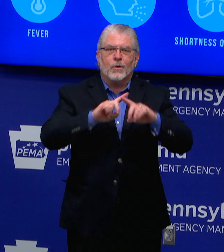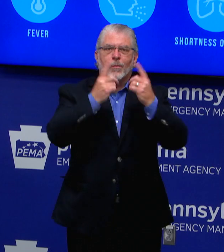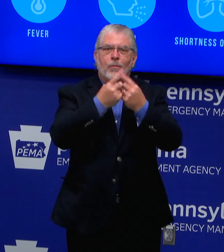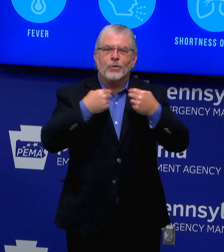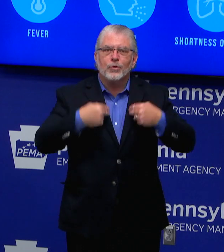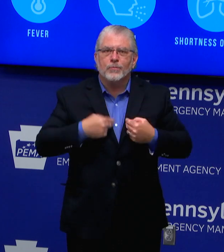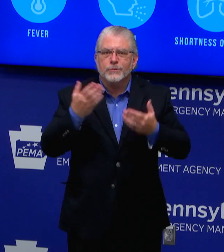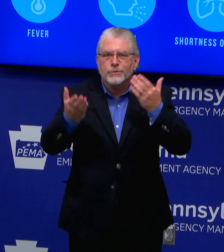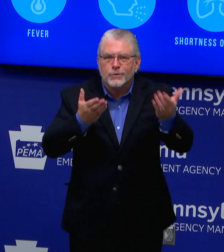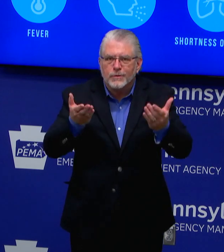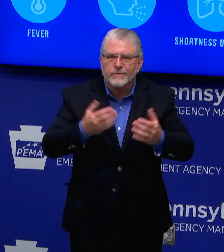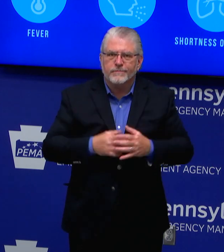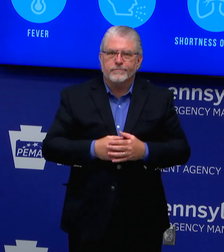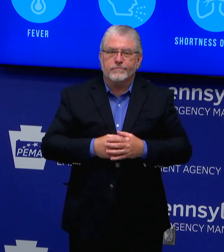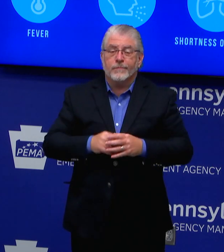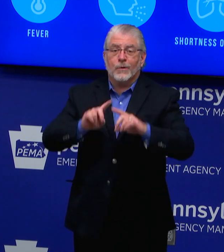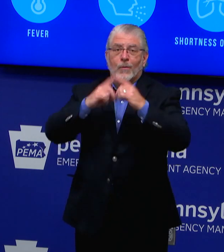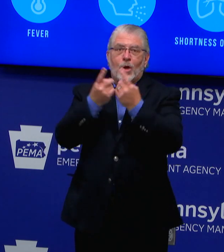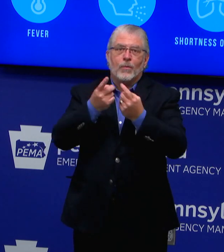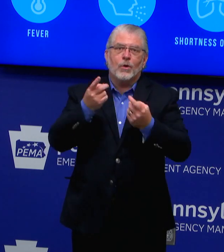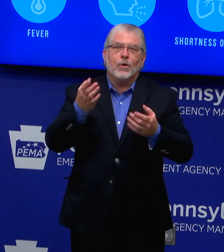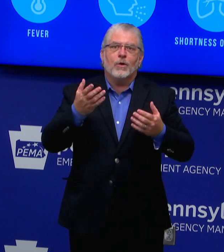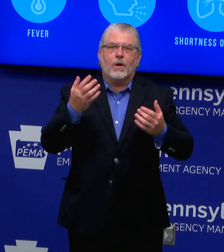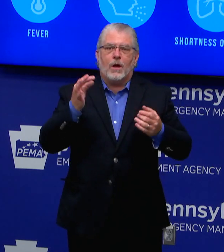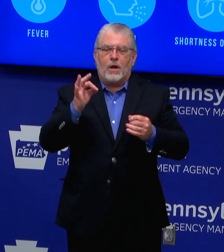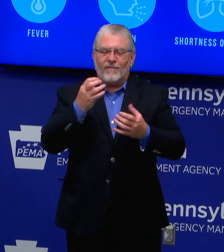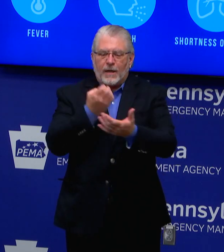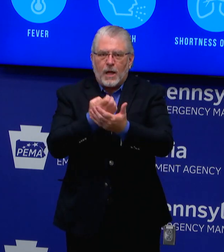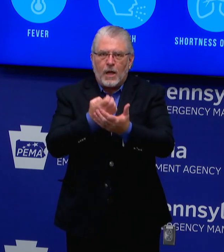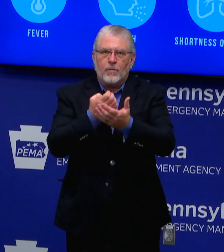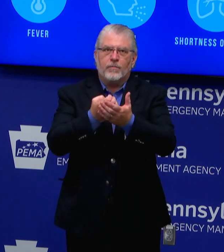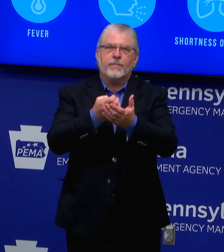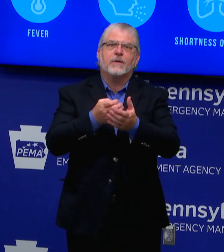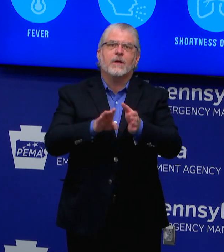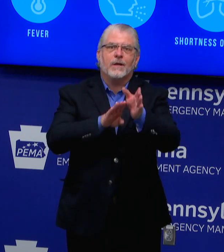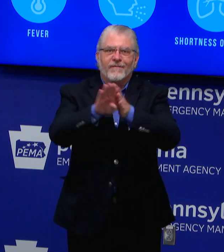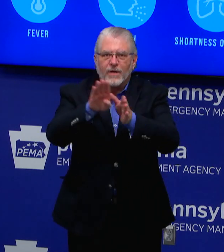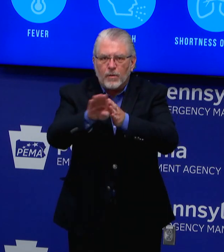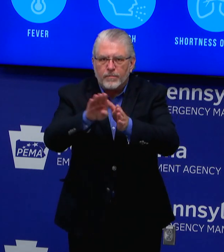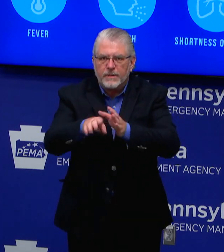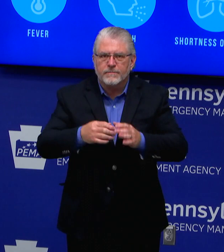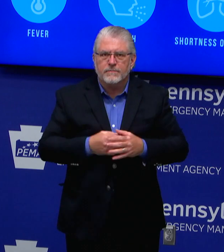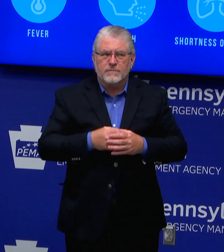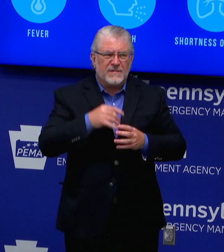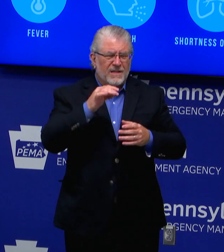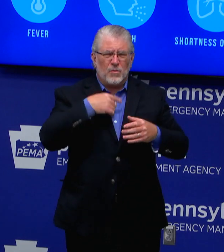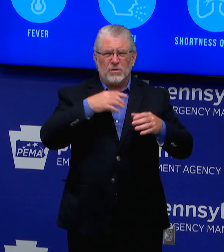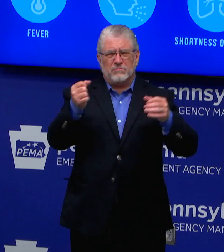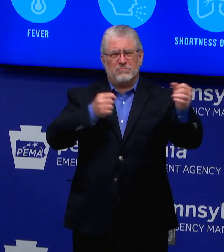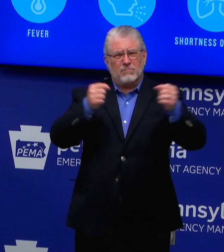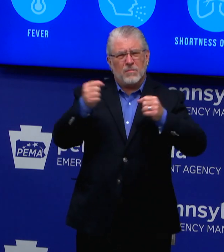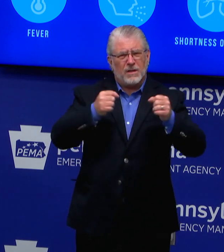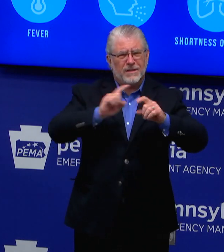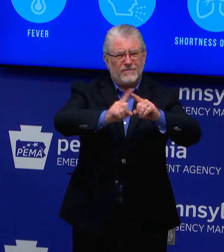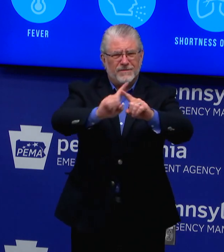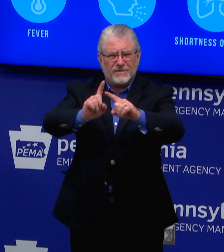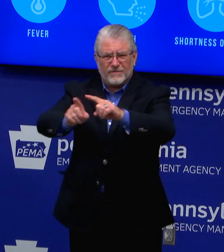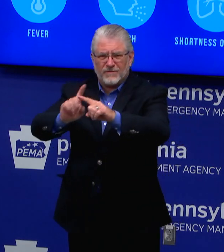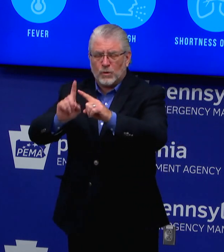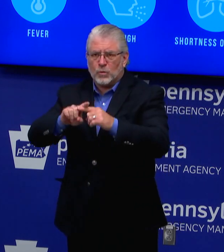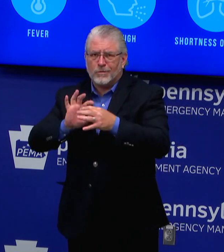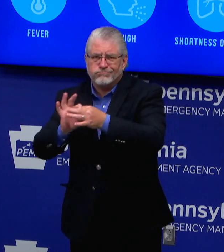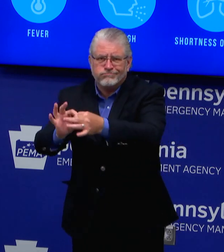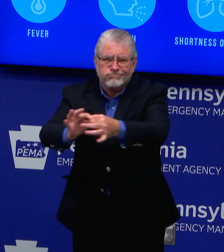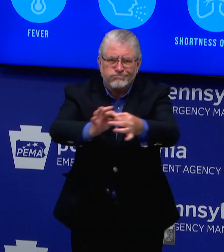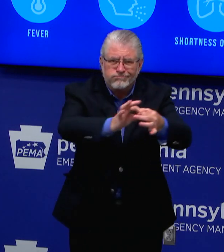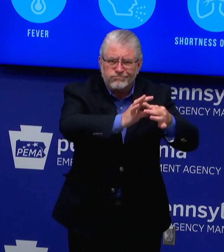Economic Development, as well as several other representatives from other state agencies as needed to be able to support